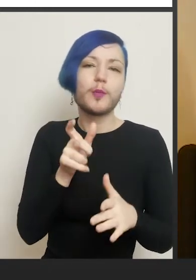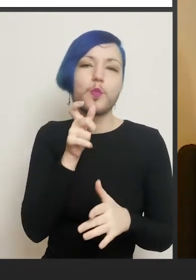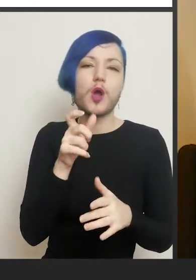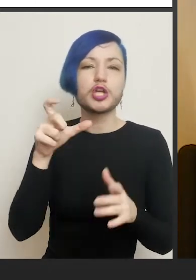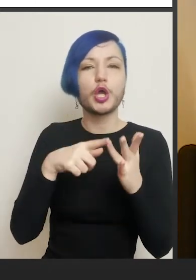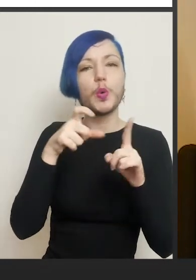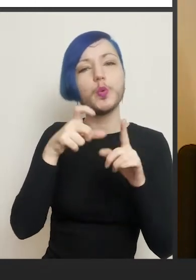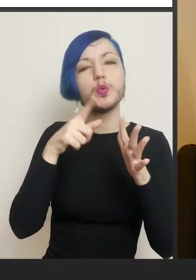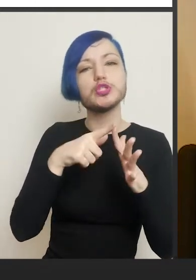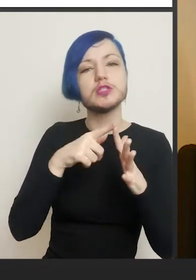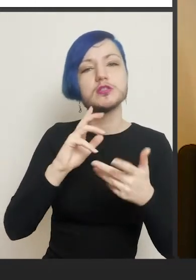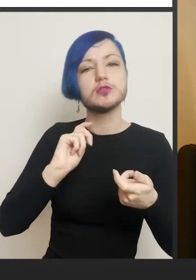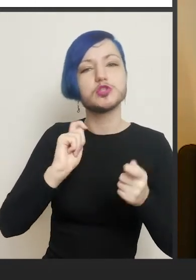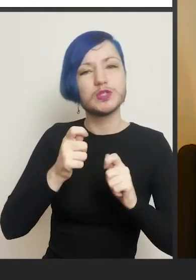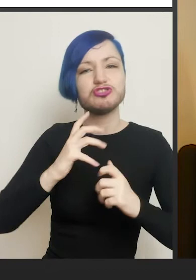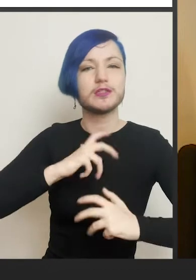switching. So code switching is